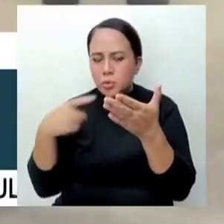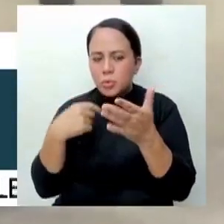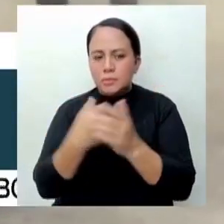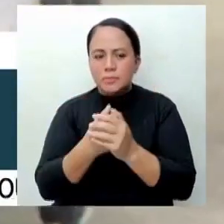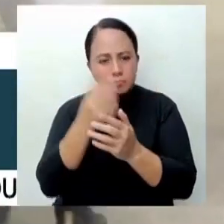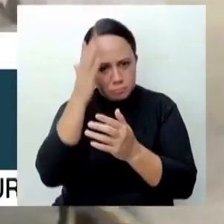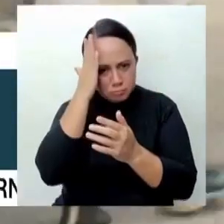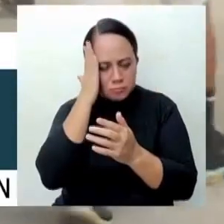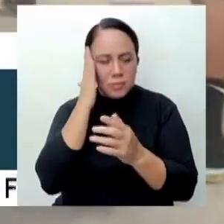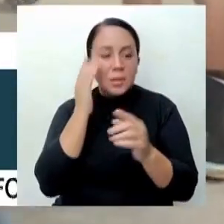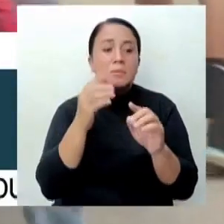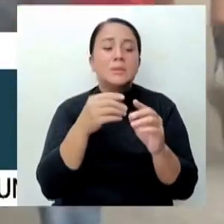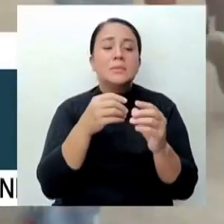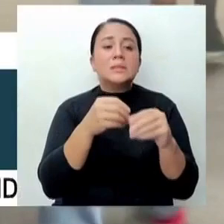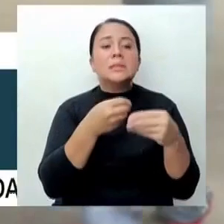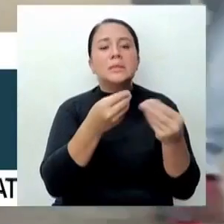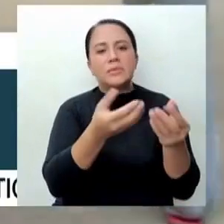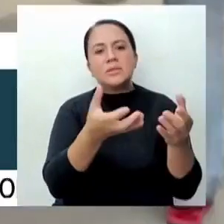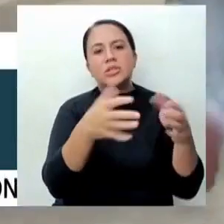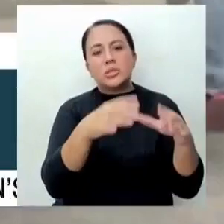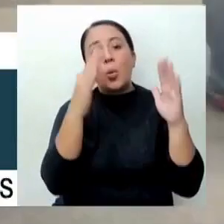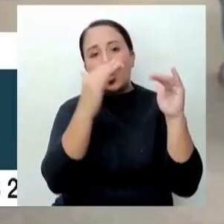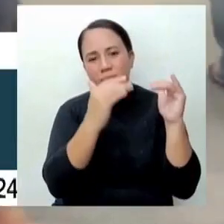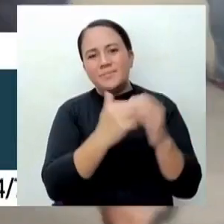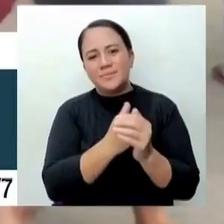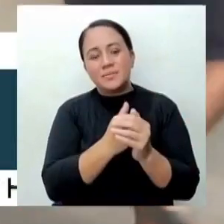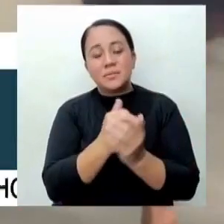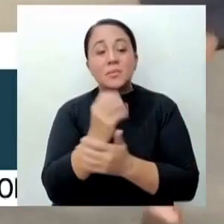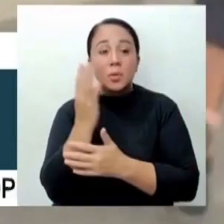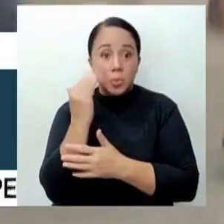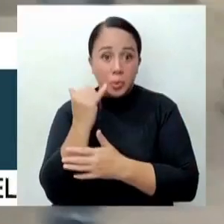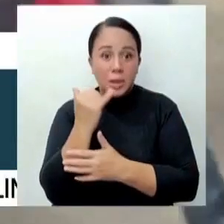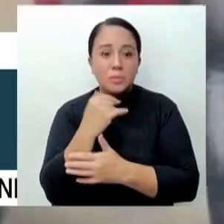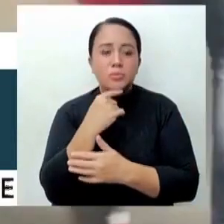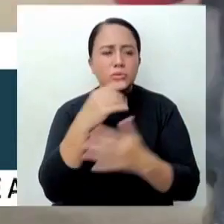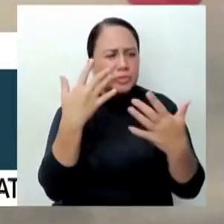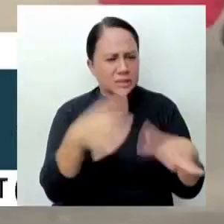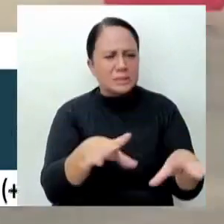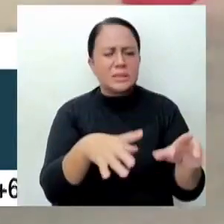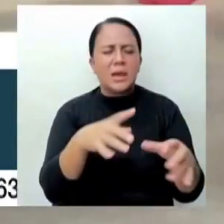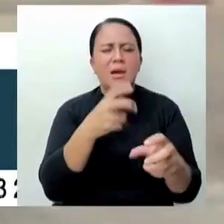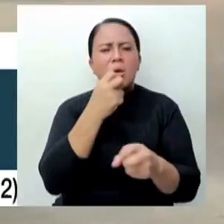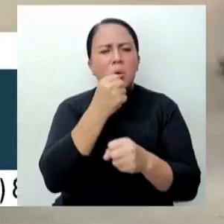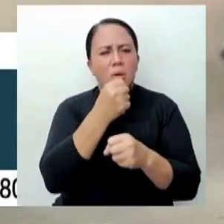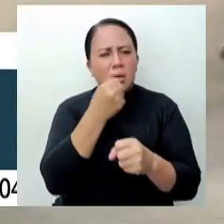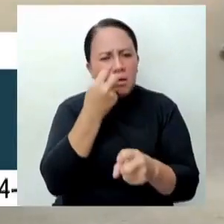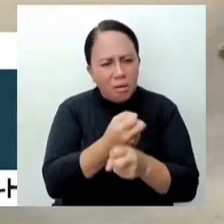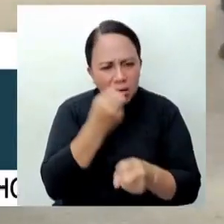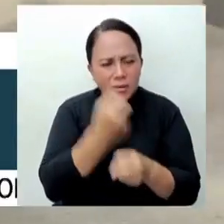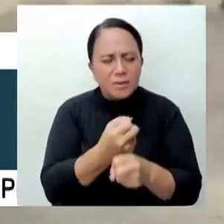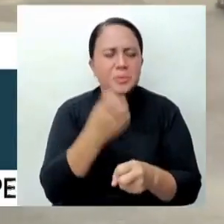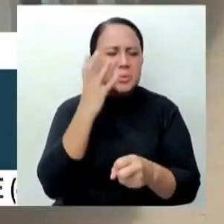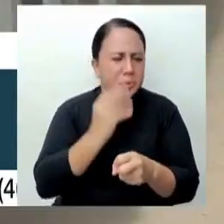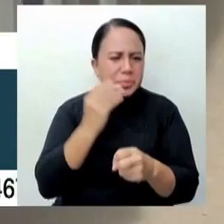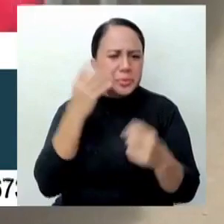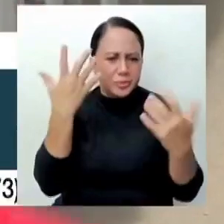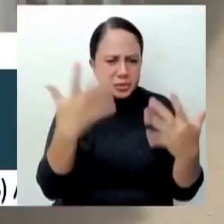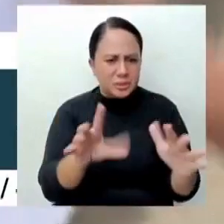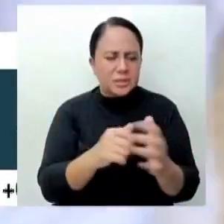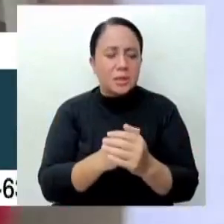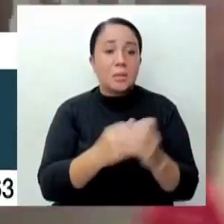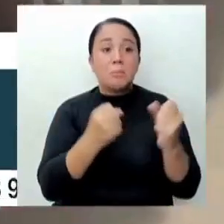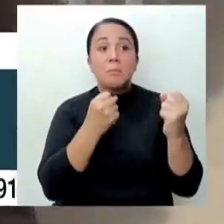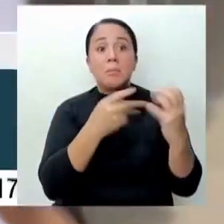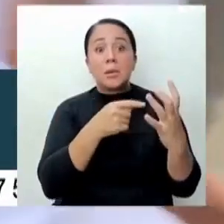bigyan sila ng pag-asa, no? Kasi talaga namang dumaan na sila sa hirap. At karamihan kasi dyan,